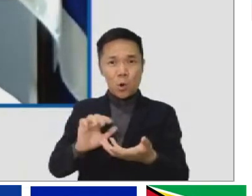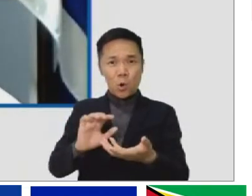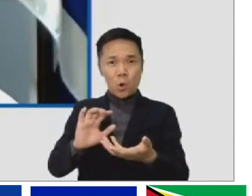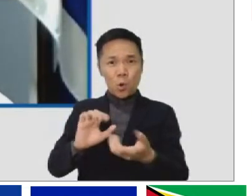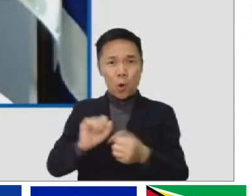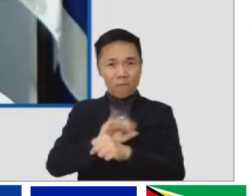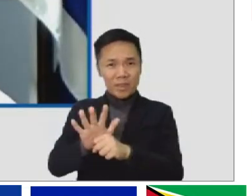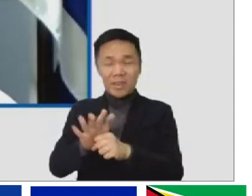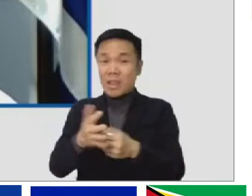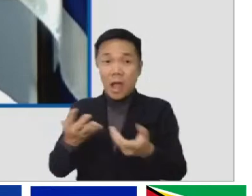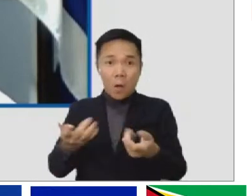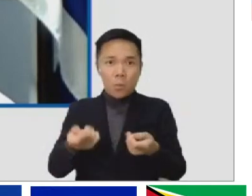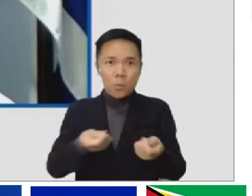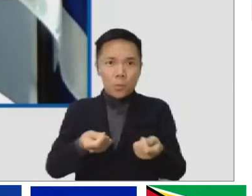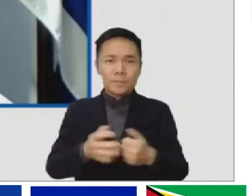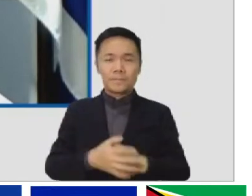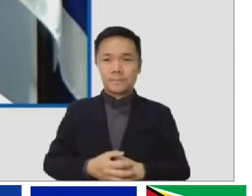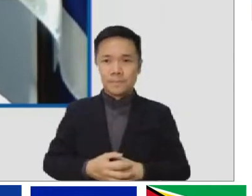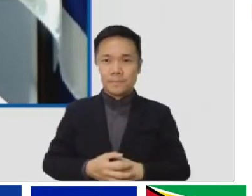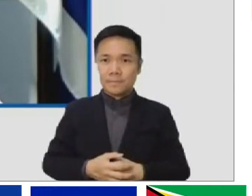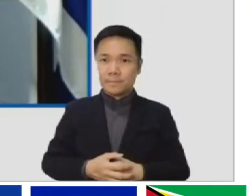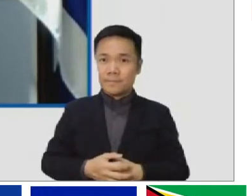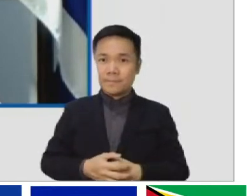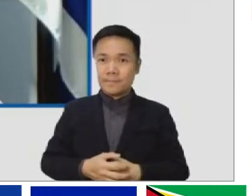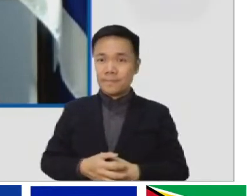Thank you very much,